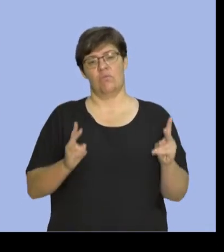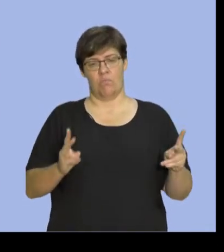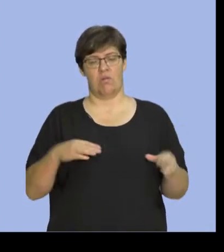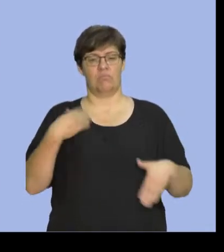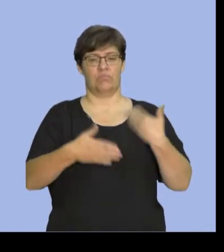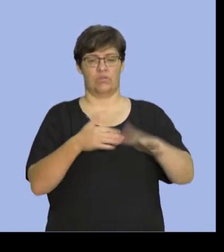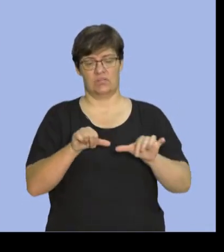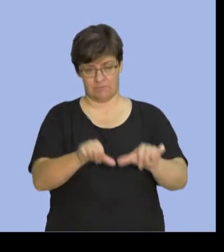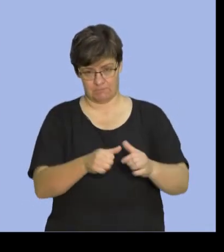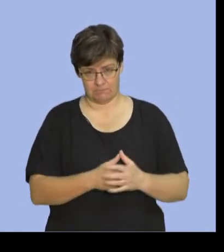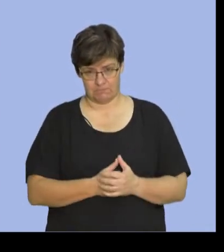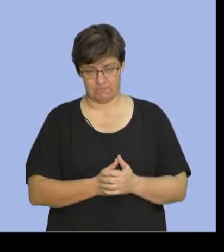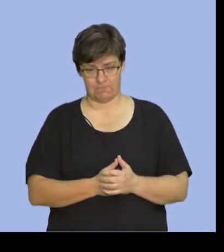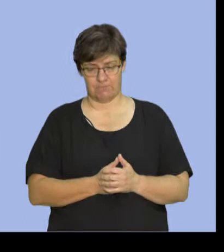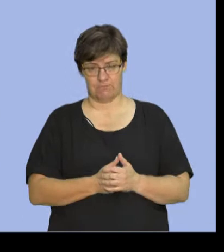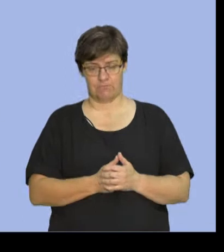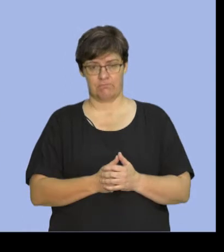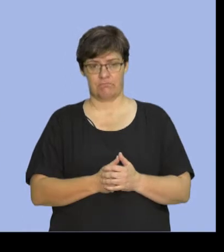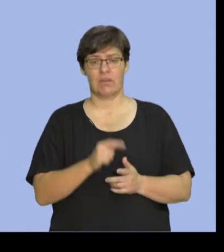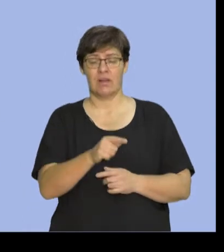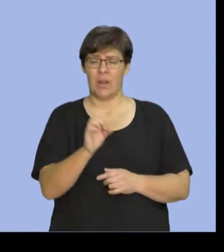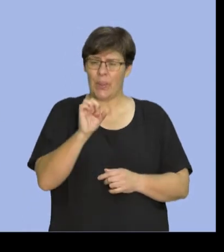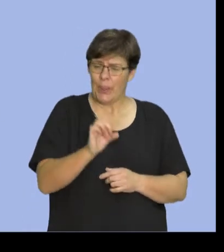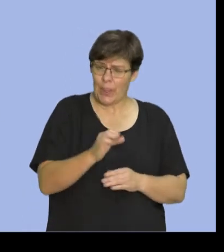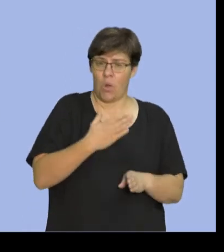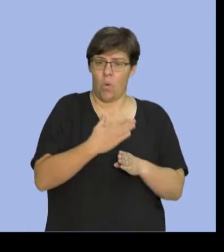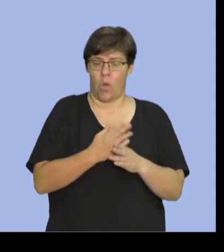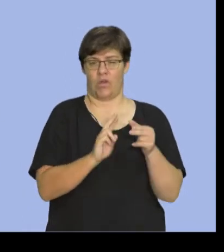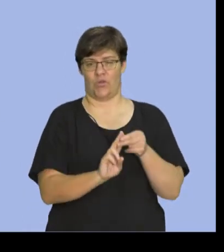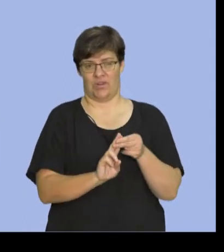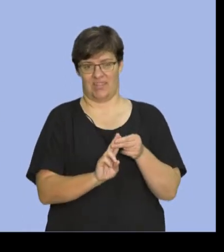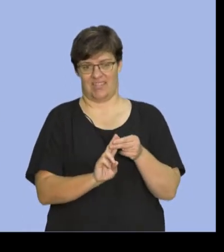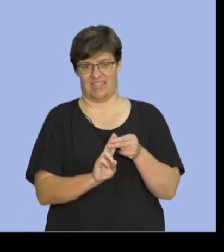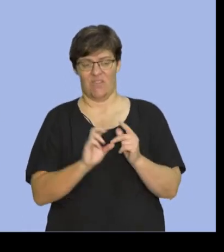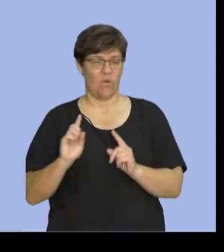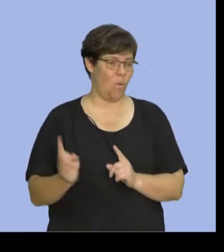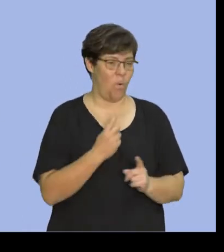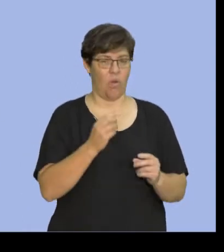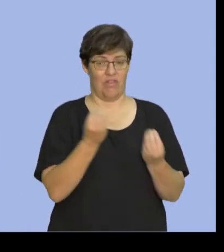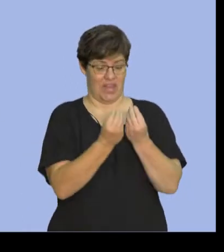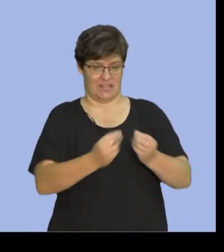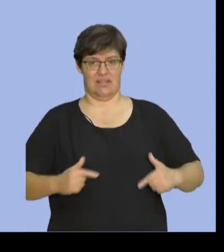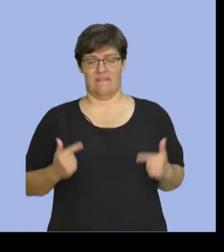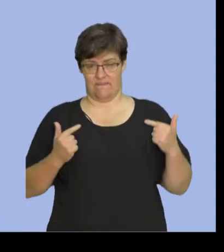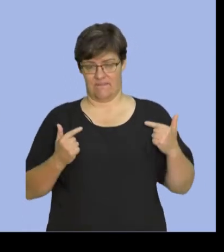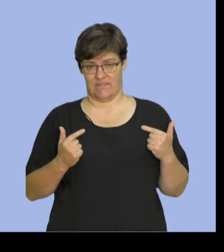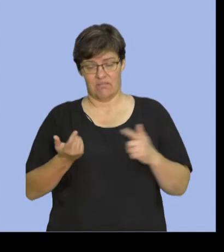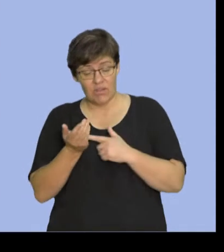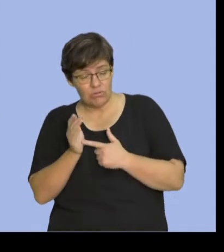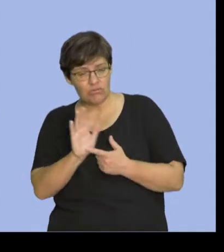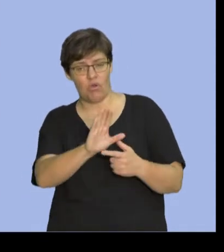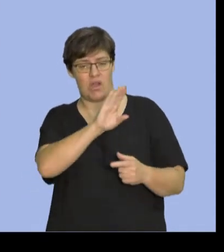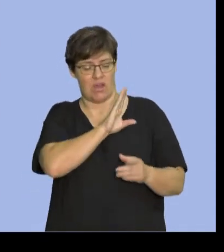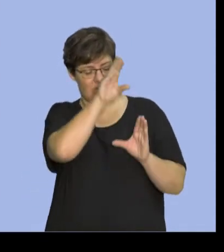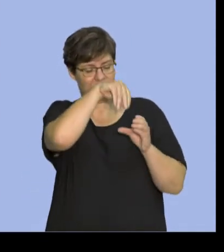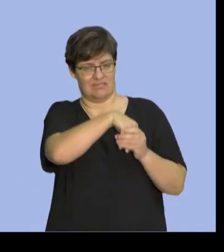processes. Cells are the smallest working units of all living things that show the characteristics